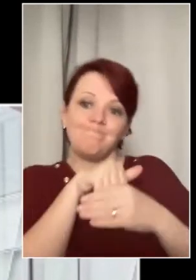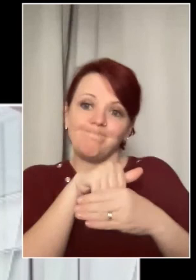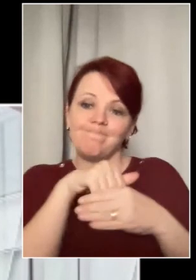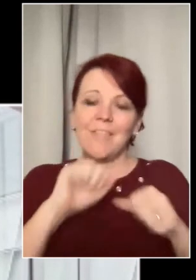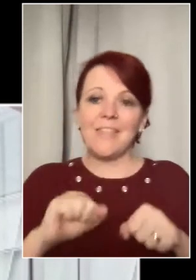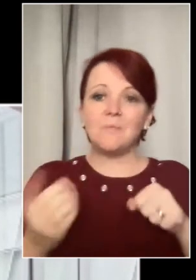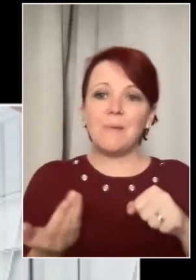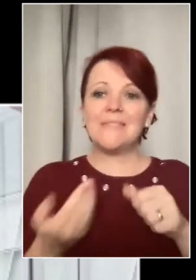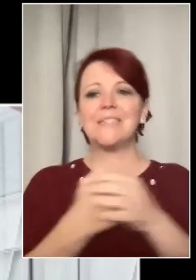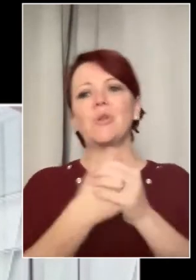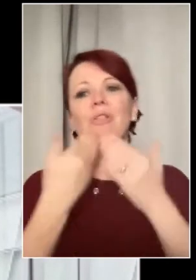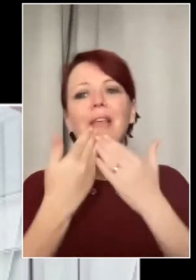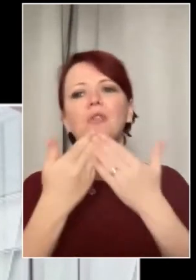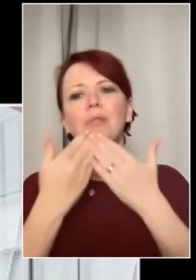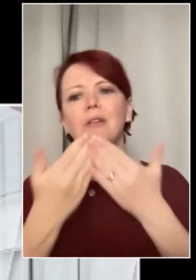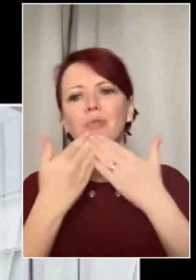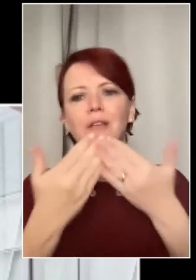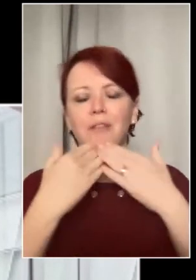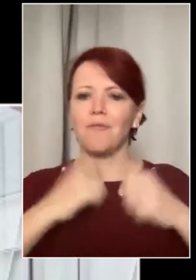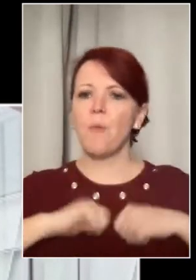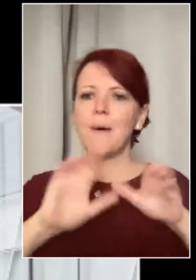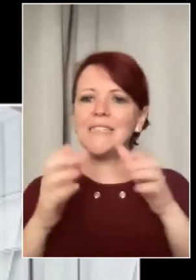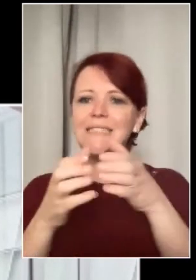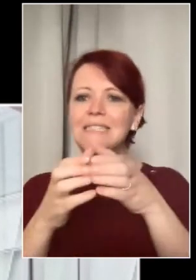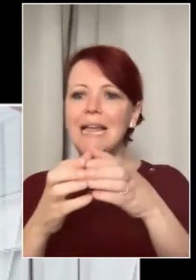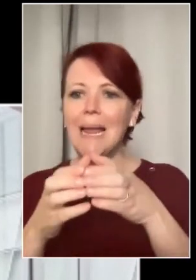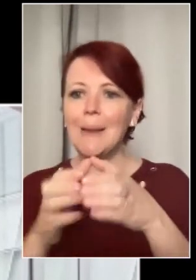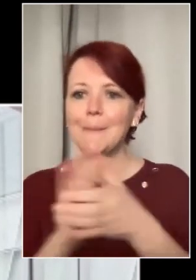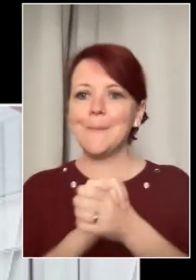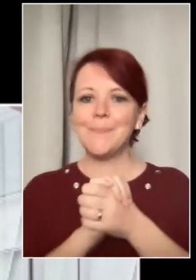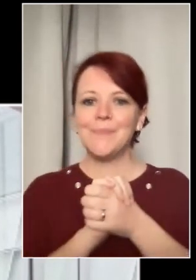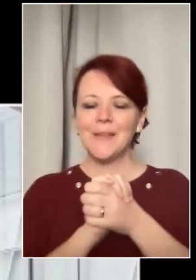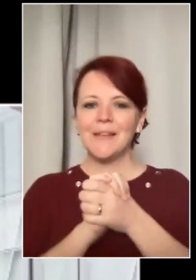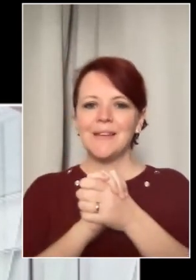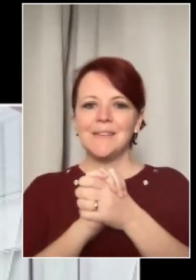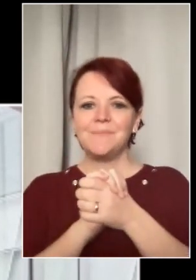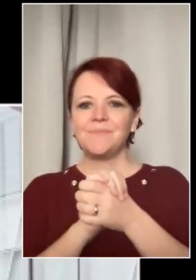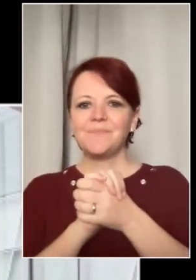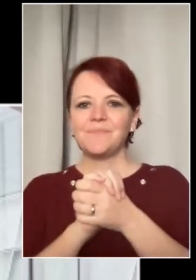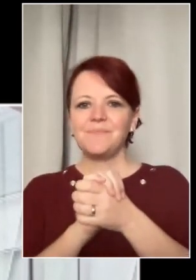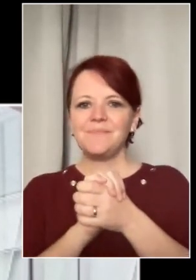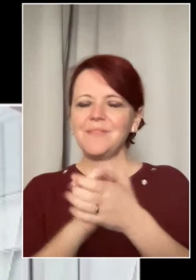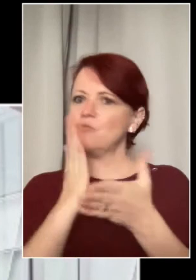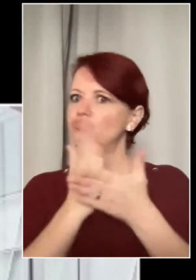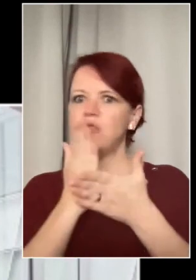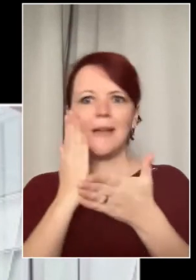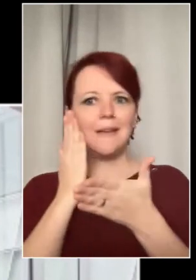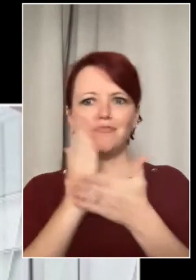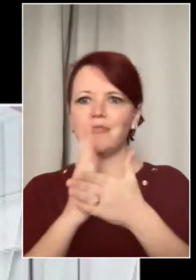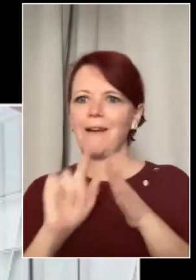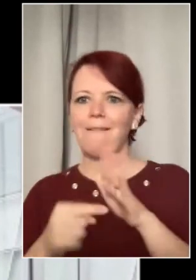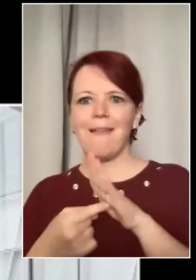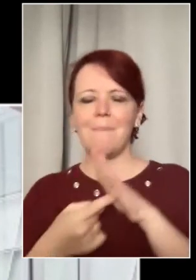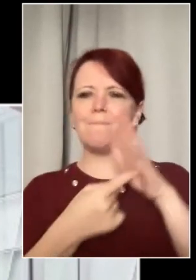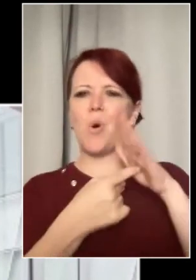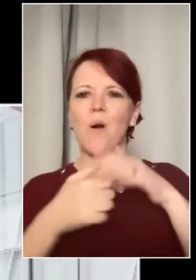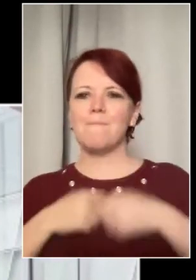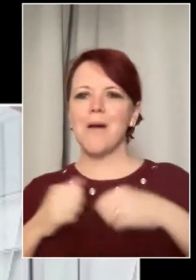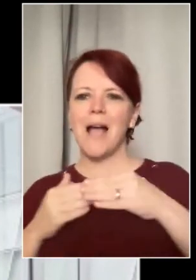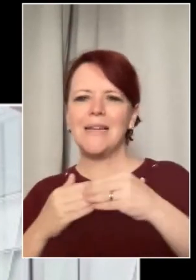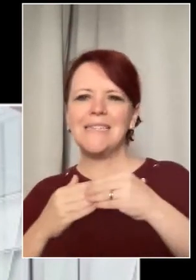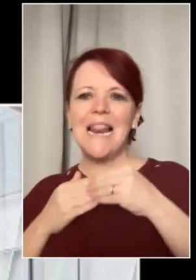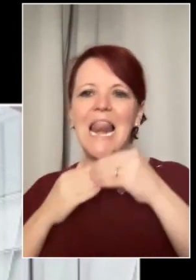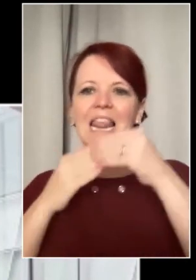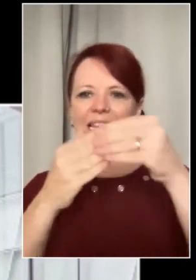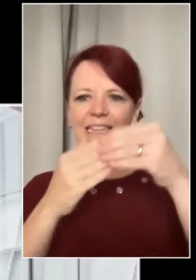to say thank you to all of my colleagues who are part of this journey, and most importantly, my lead colleague Sue